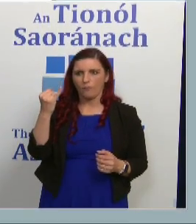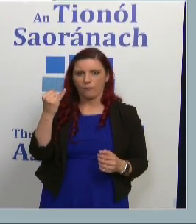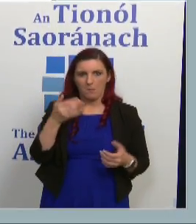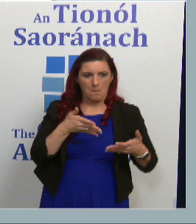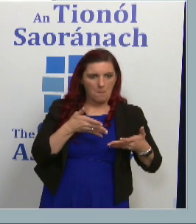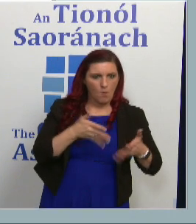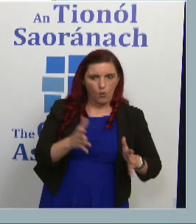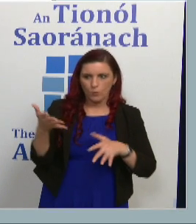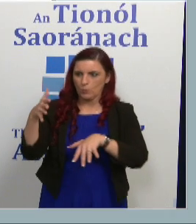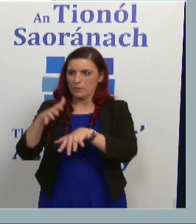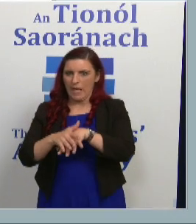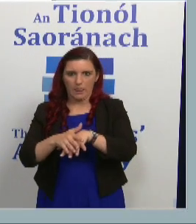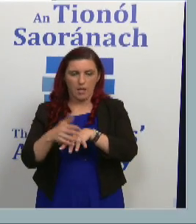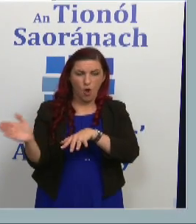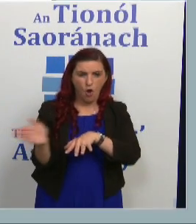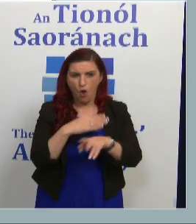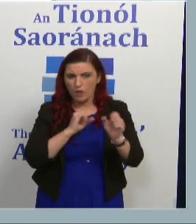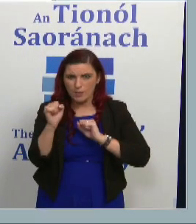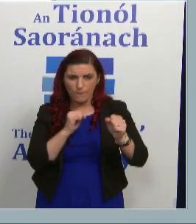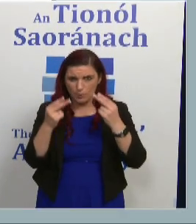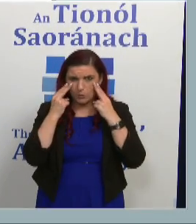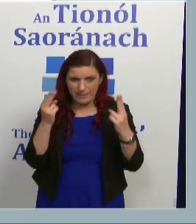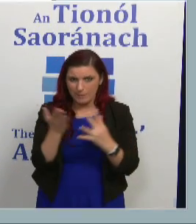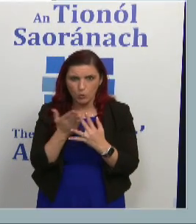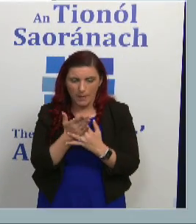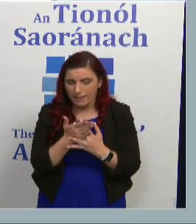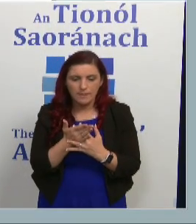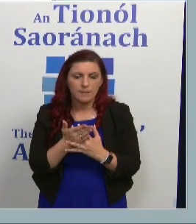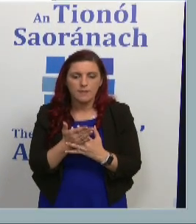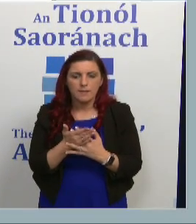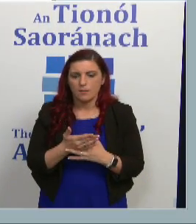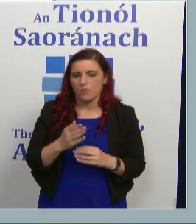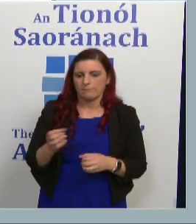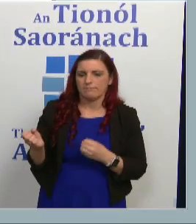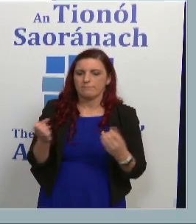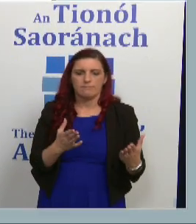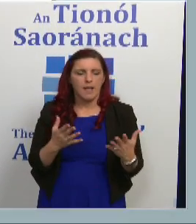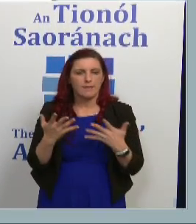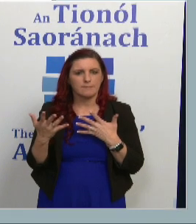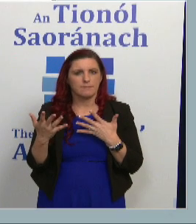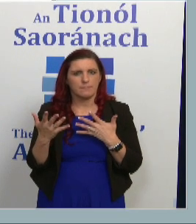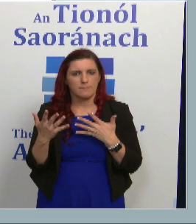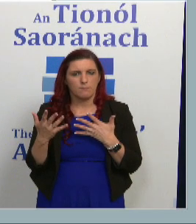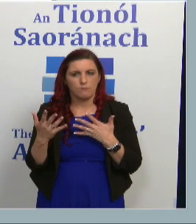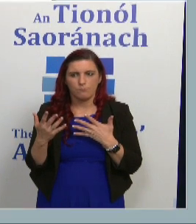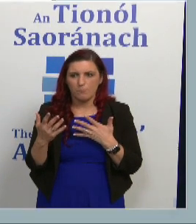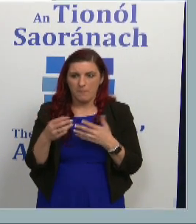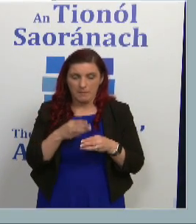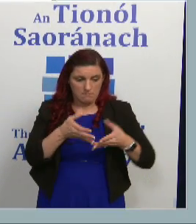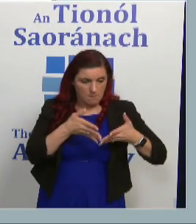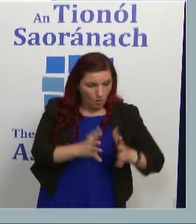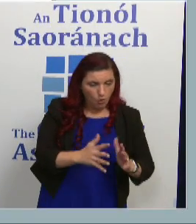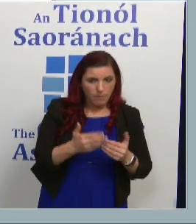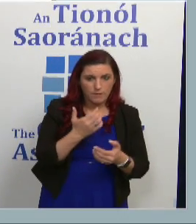services. So, corporation and the townships, it offers that the child is brought safely into the world. It provides